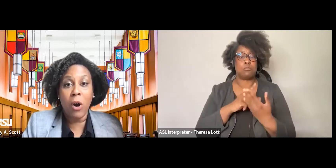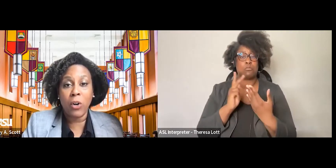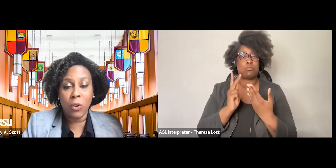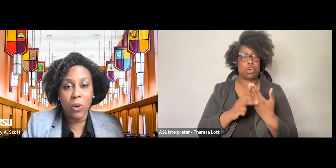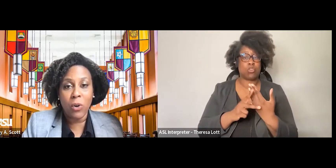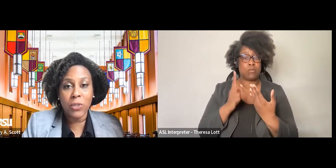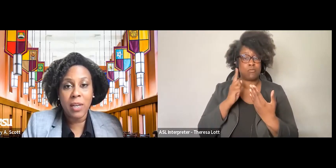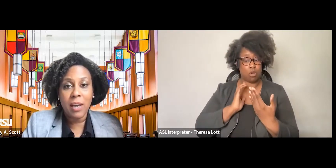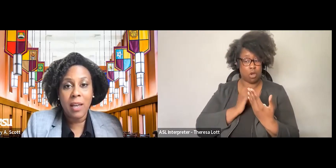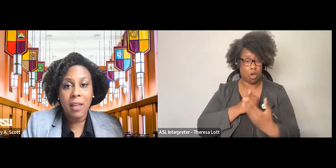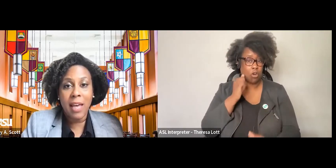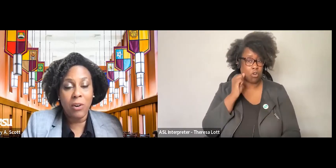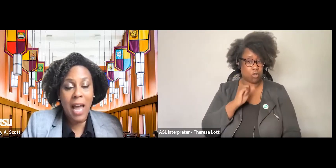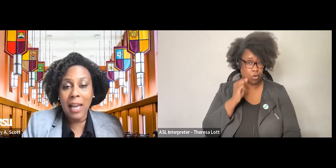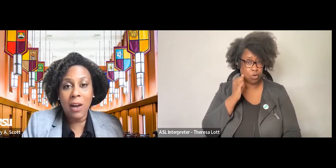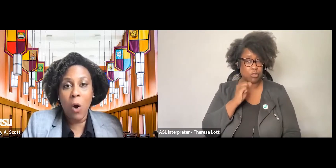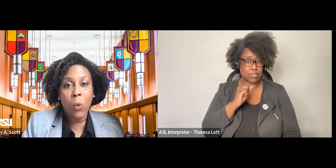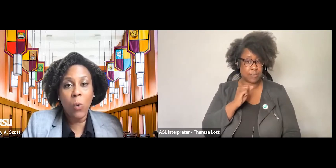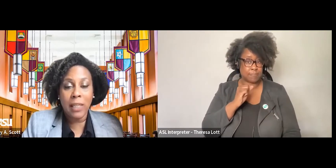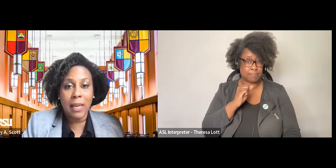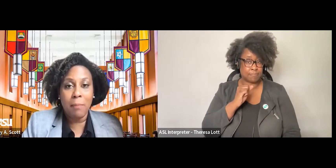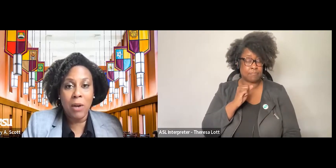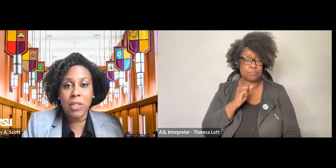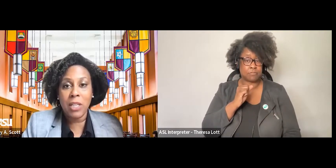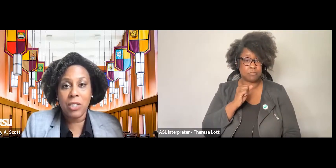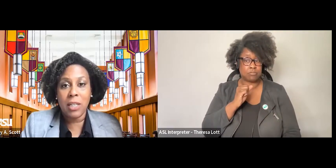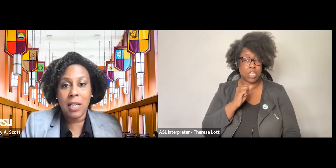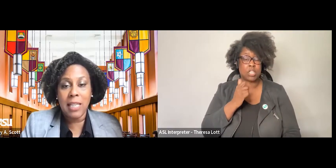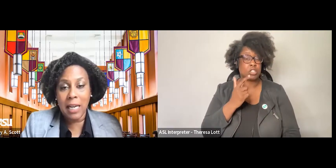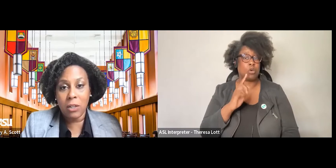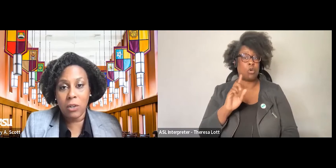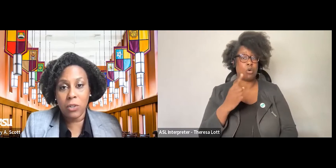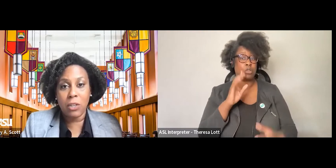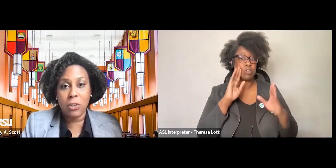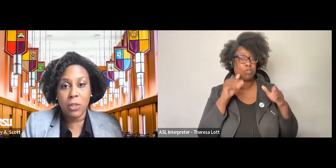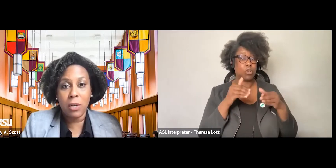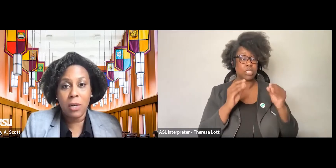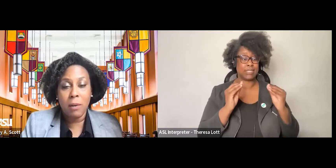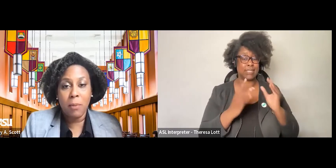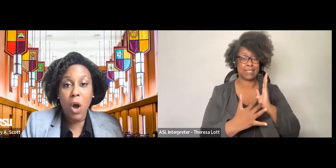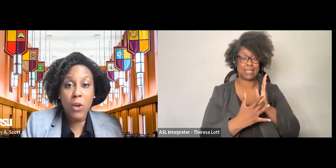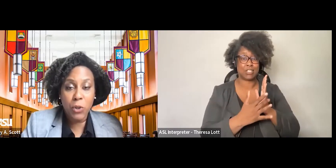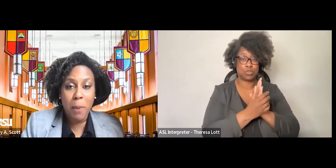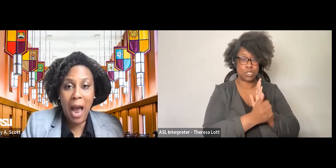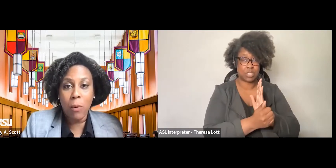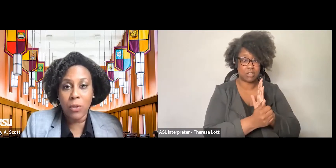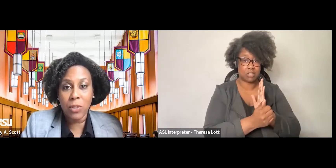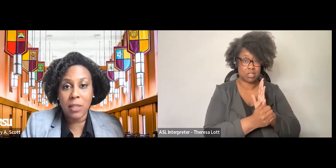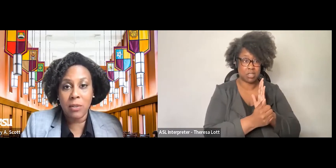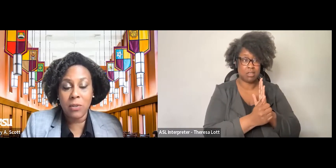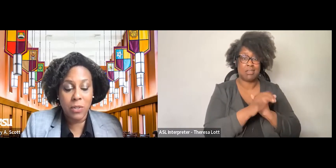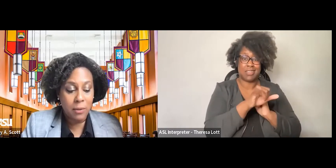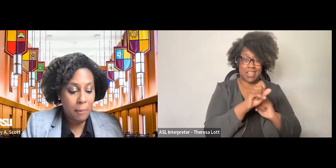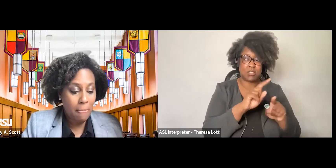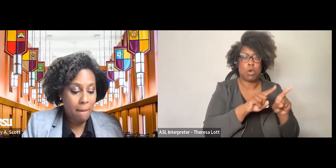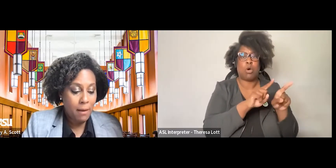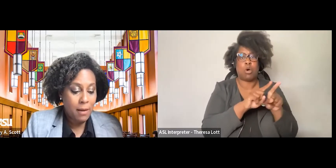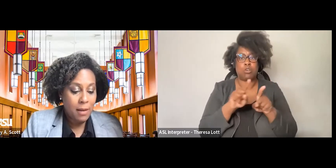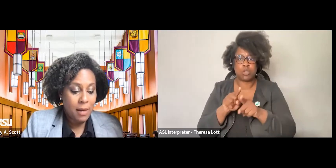for our girls that are not only about teaching technical skills, but also power